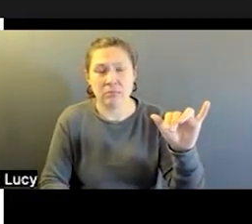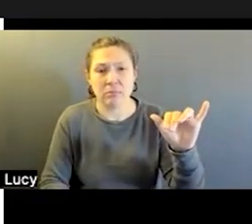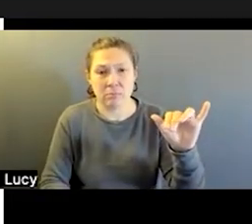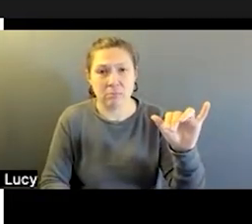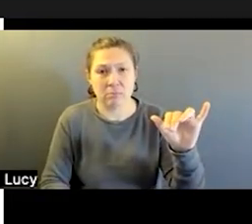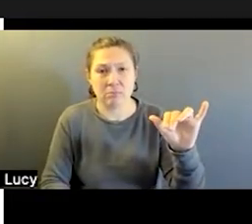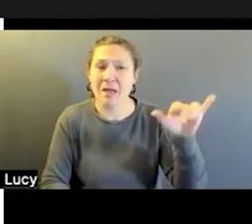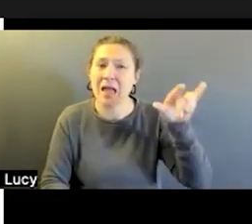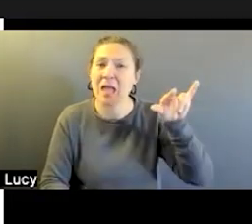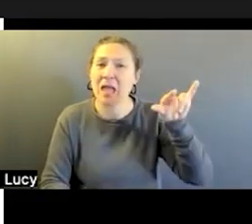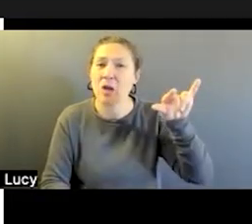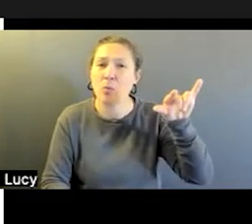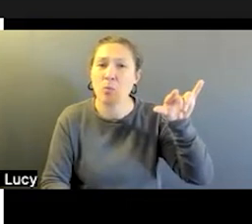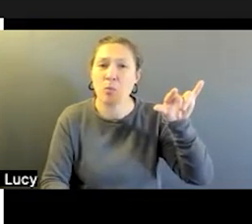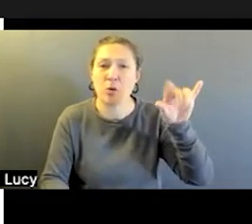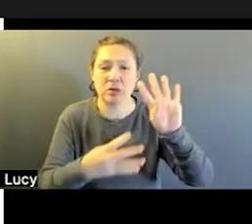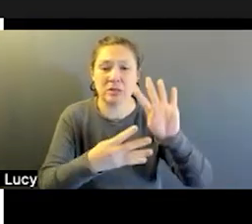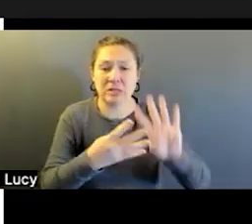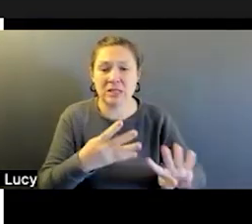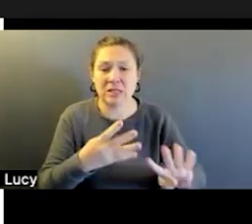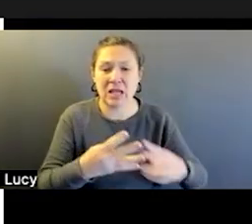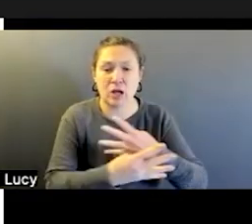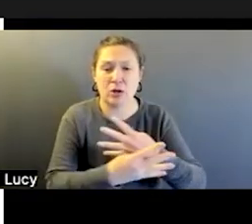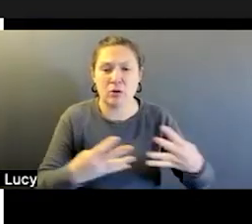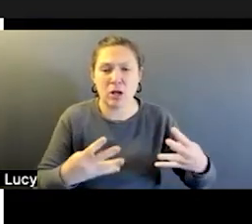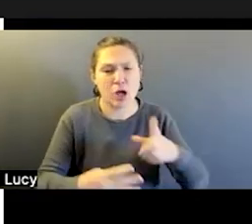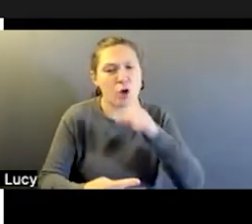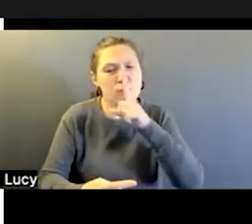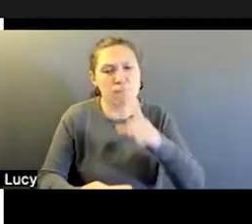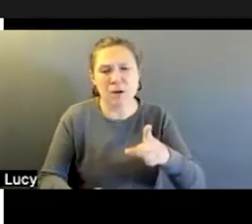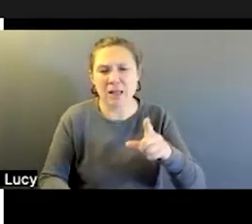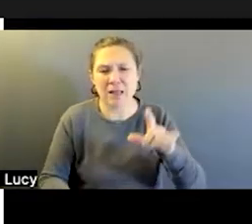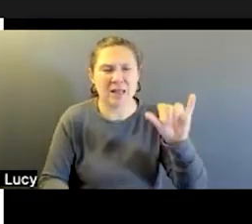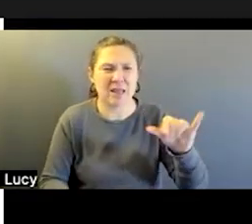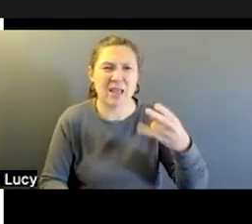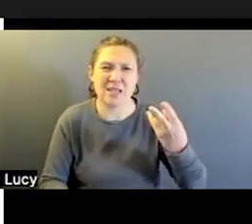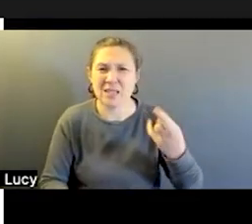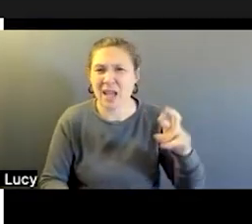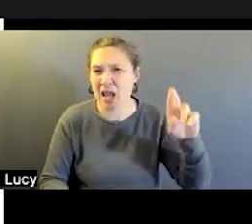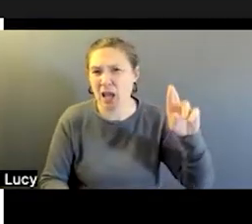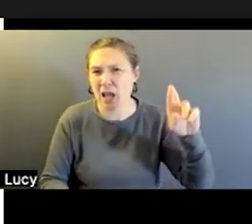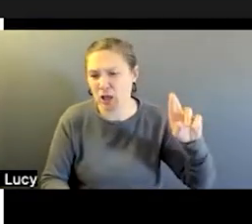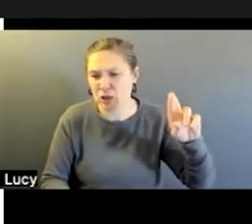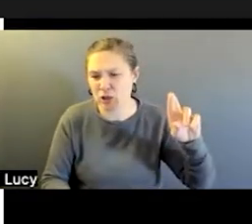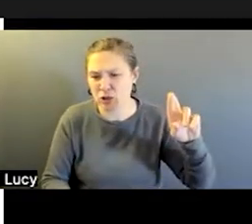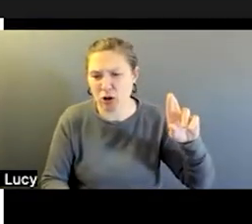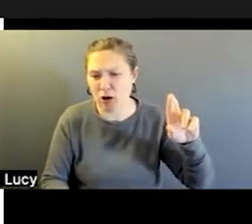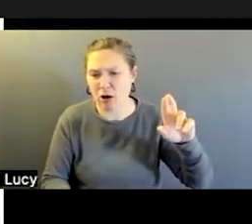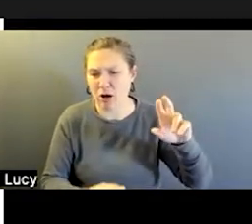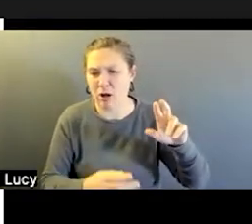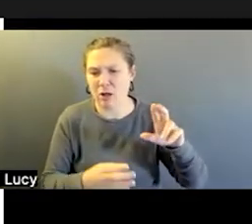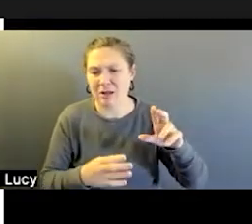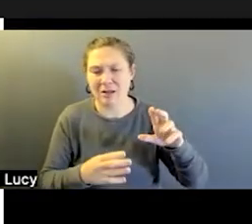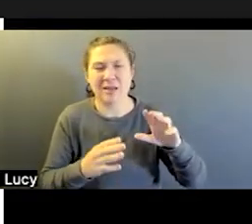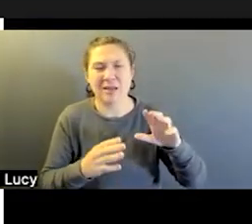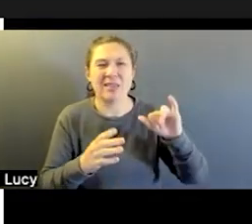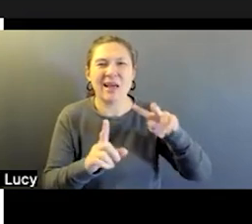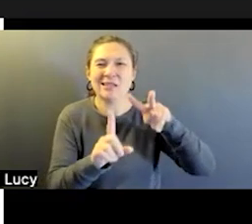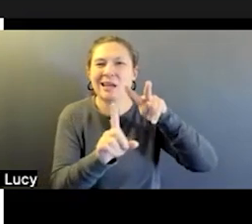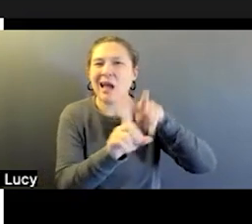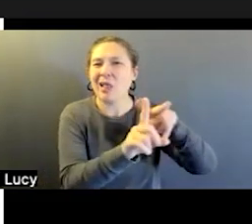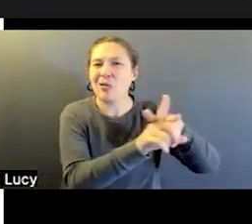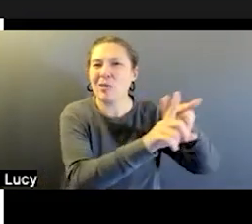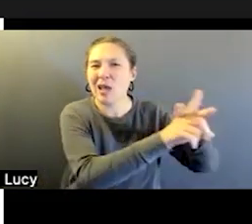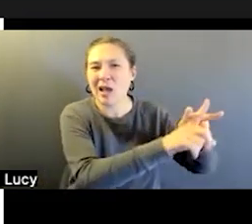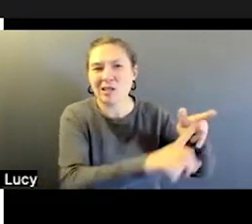human resource allocation problem, if you prefer, but we call it a tactical fixed job scheduling problem with spread